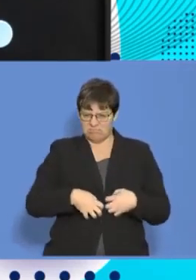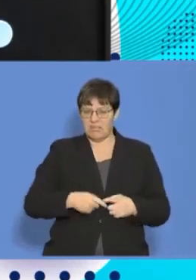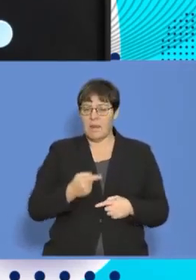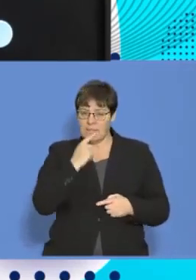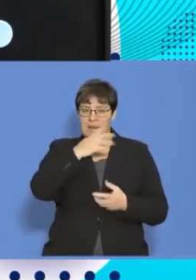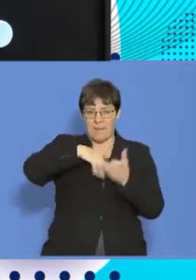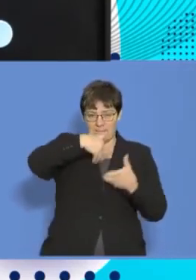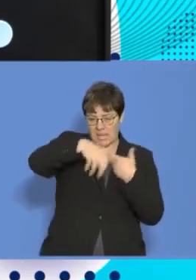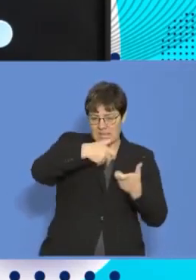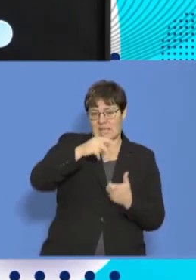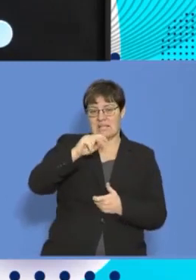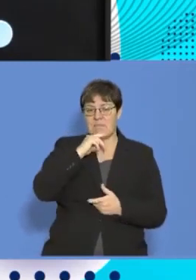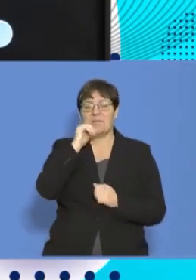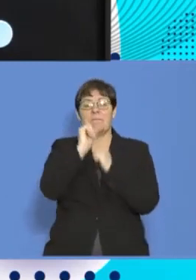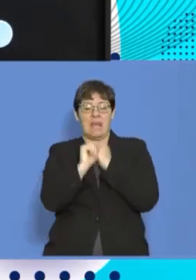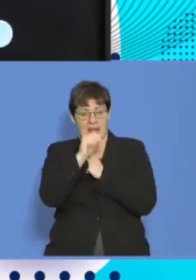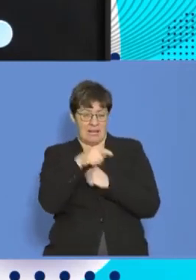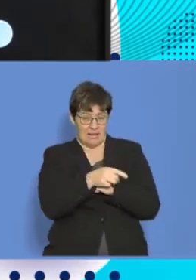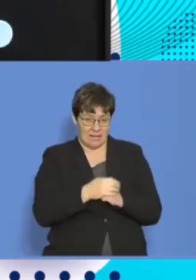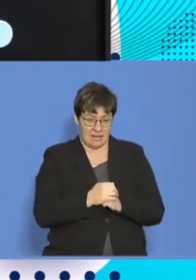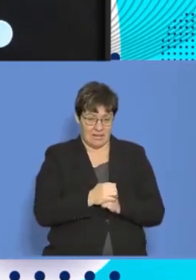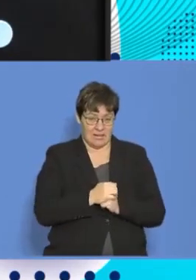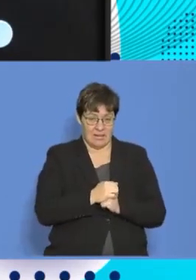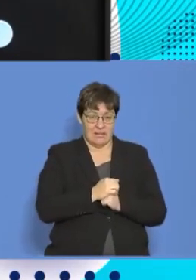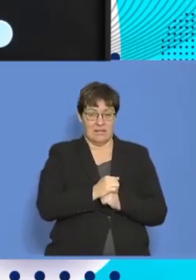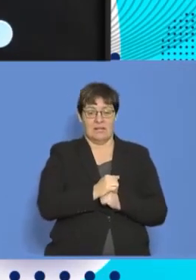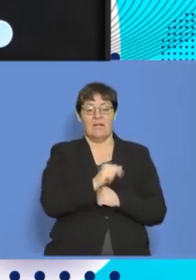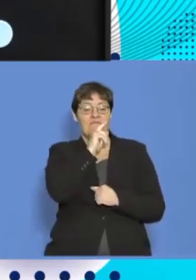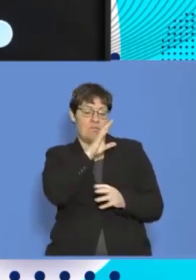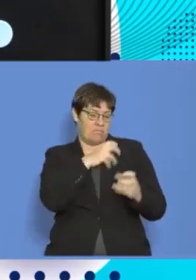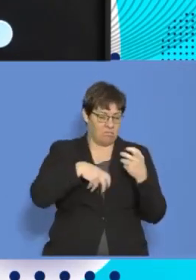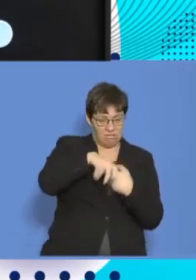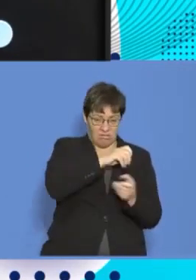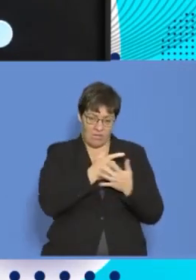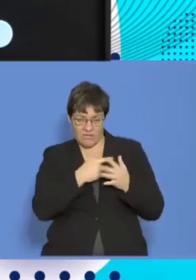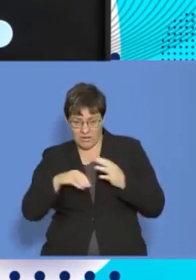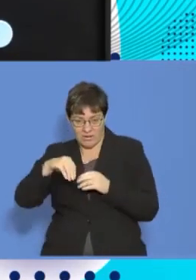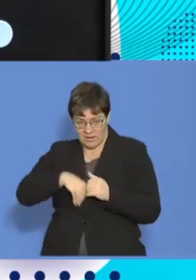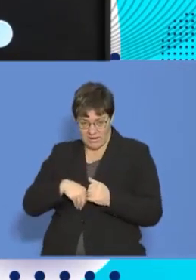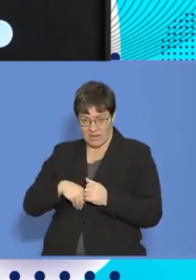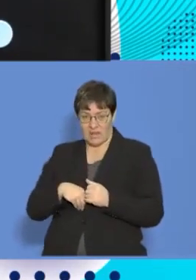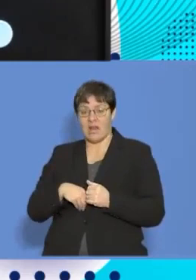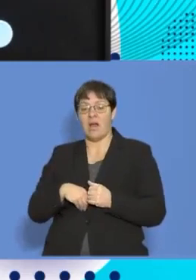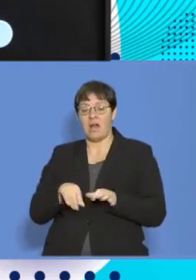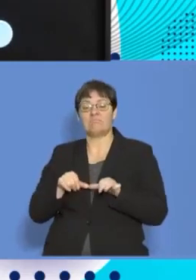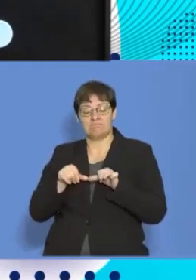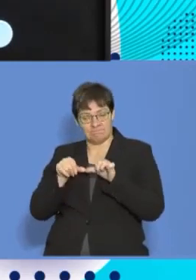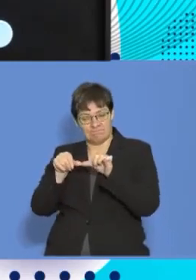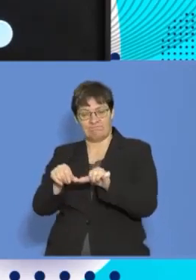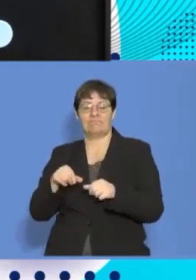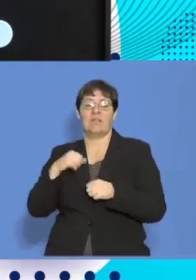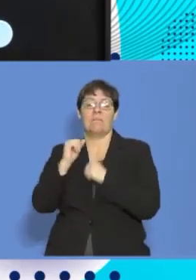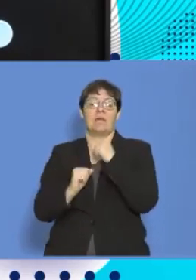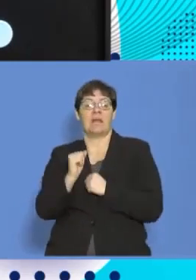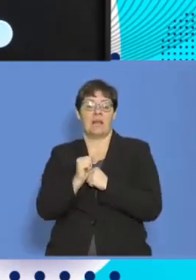food with the enzymes. That's a mechanical process, guys. And then when food moves into the small intestine, it continues a